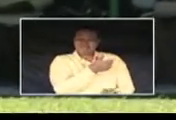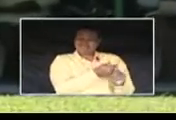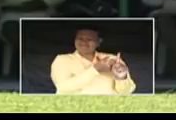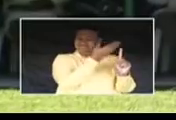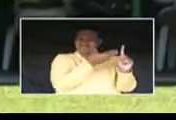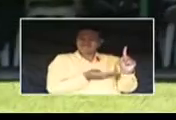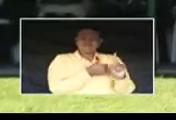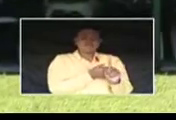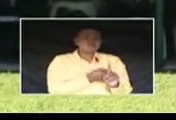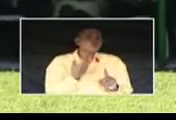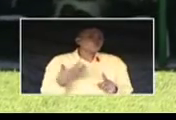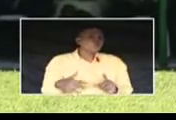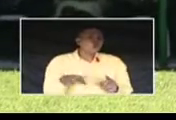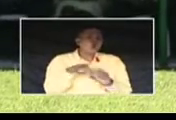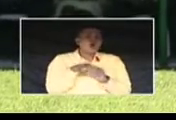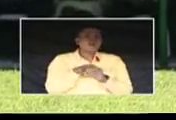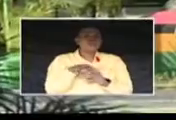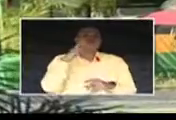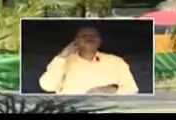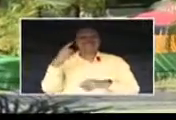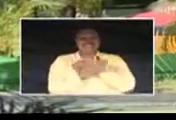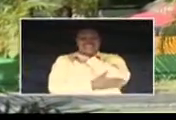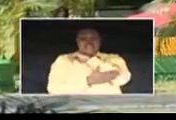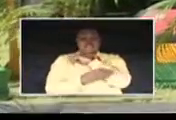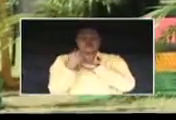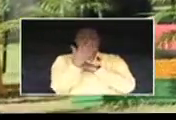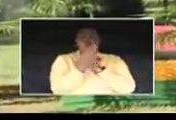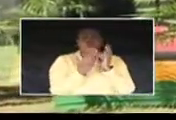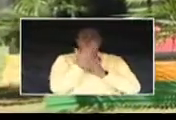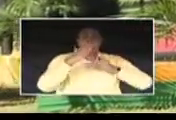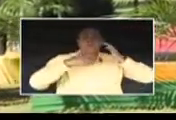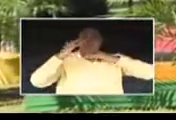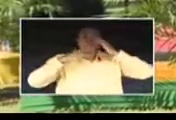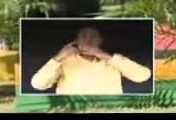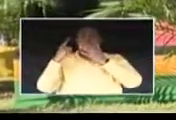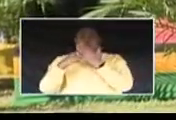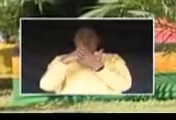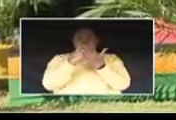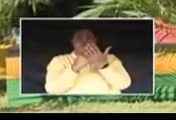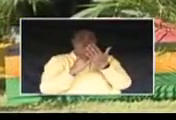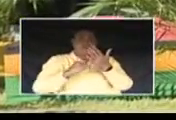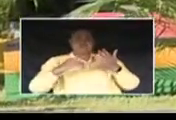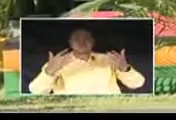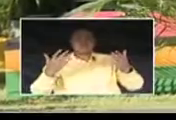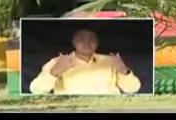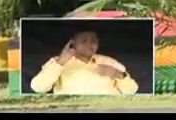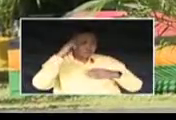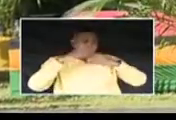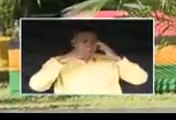made significant contribution to the nation through his construction and architectural firm, Mafisante